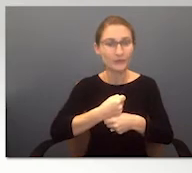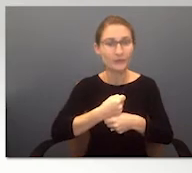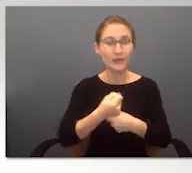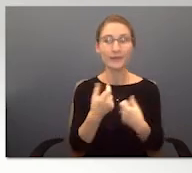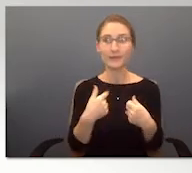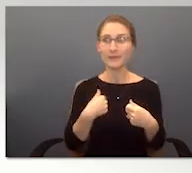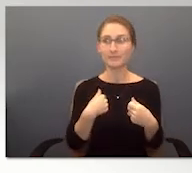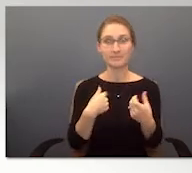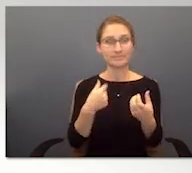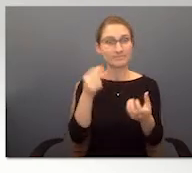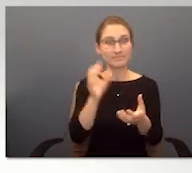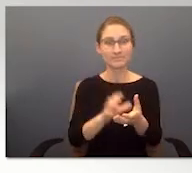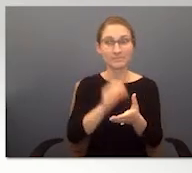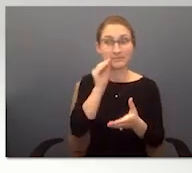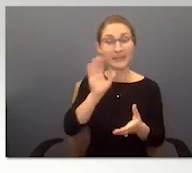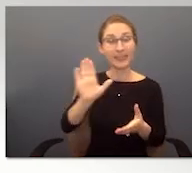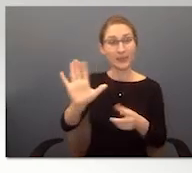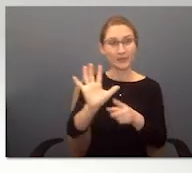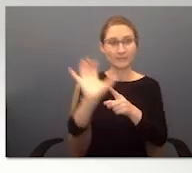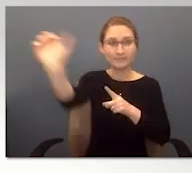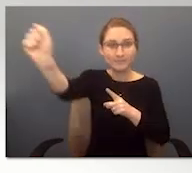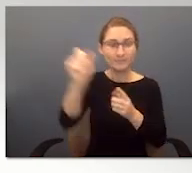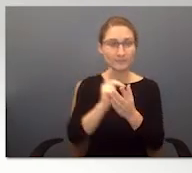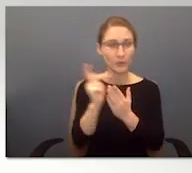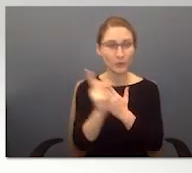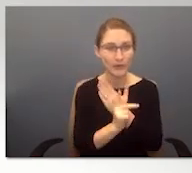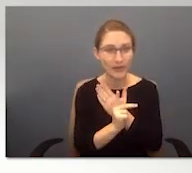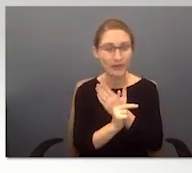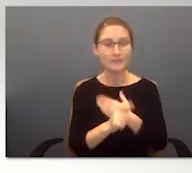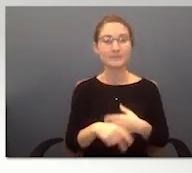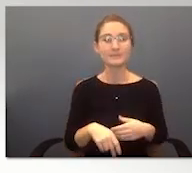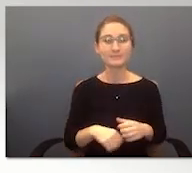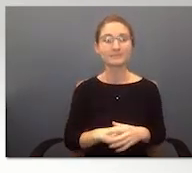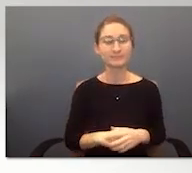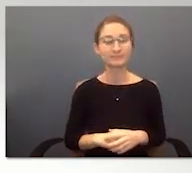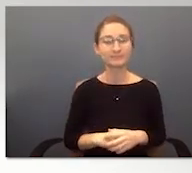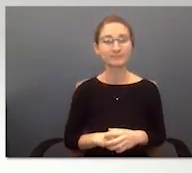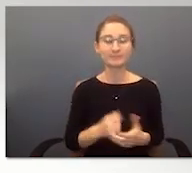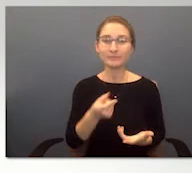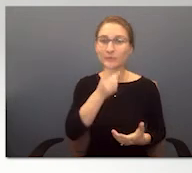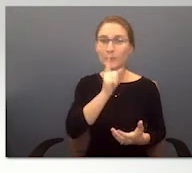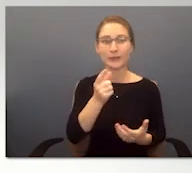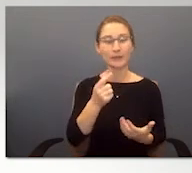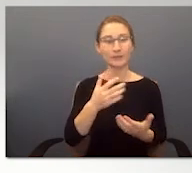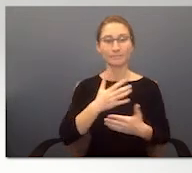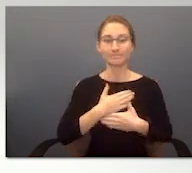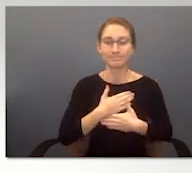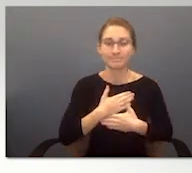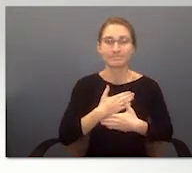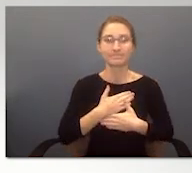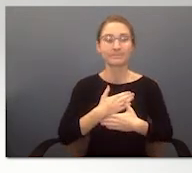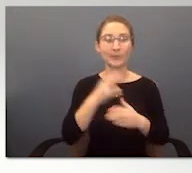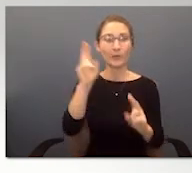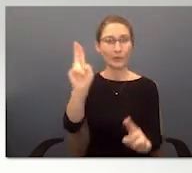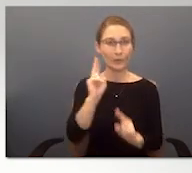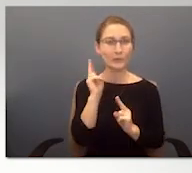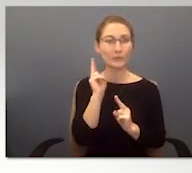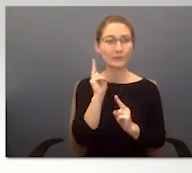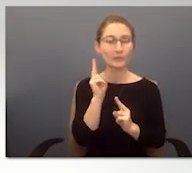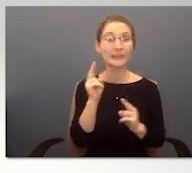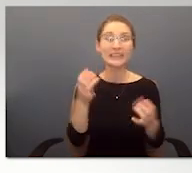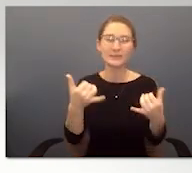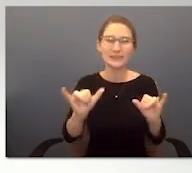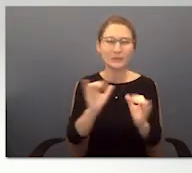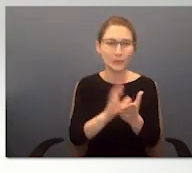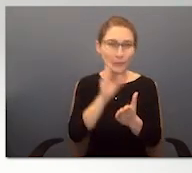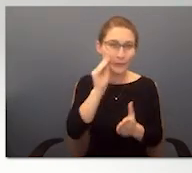getting to know the spectacular programs and services for children and youth with special health care needs has really been a privilege, and I'm still learning.